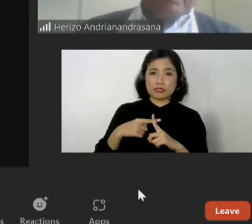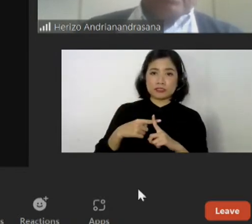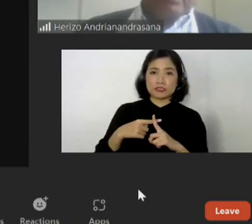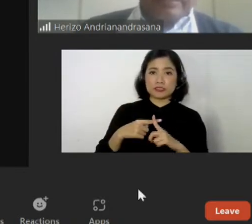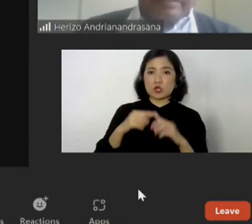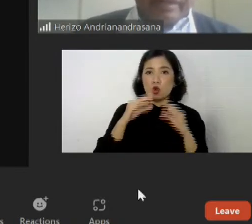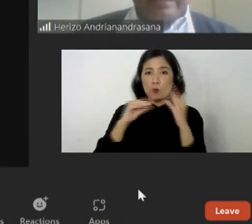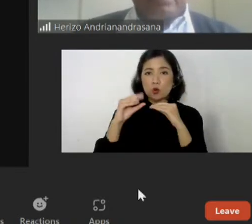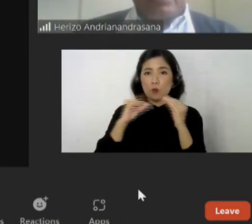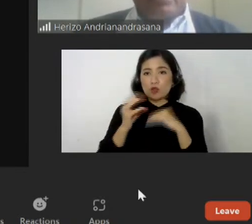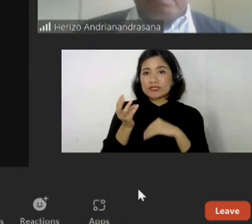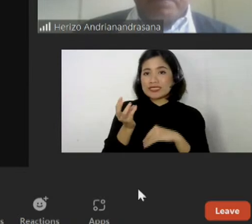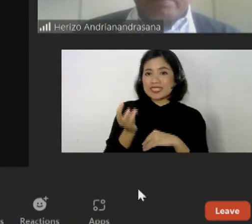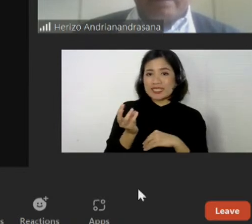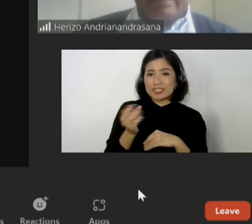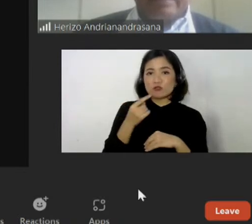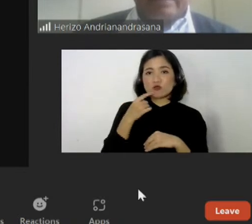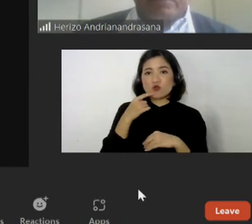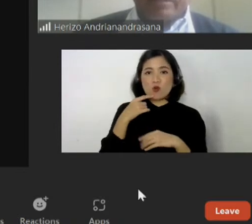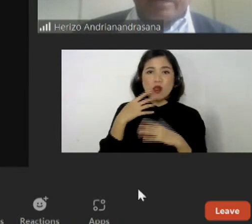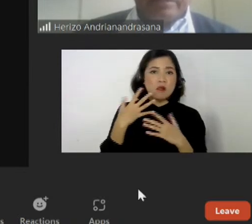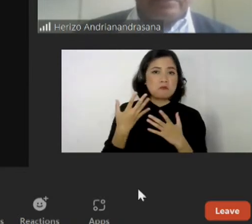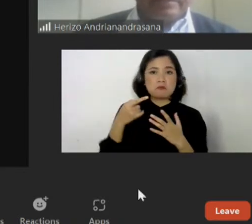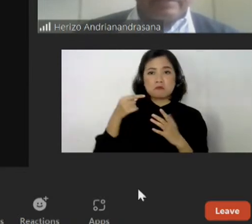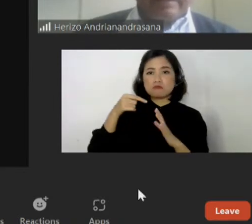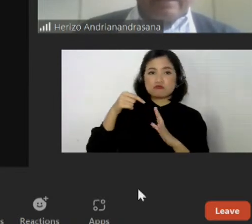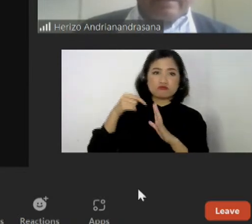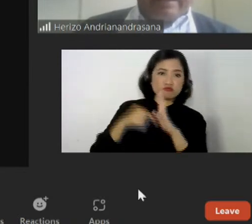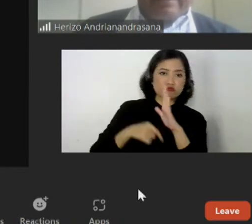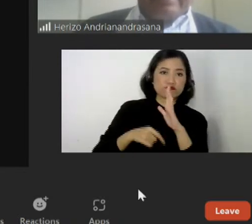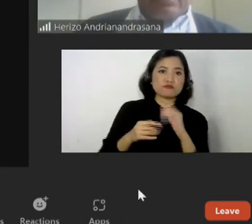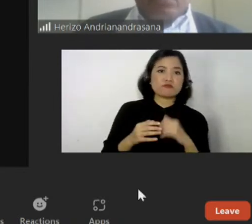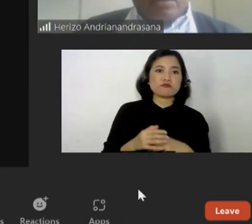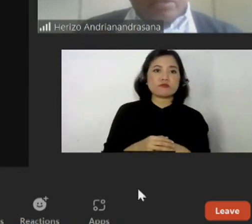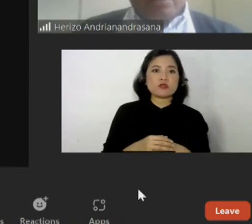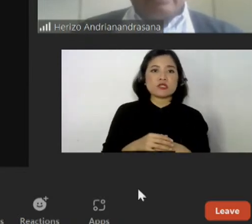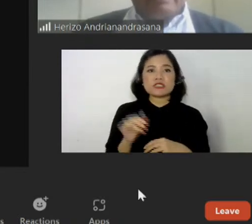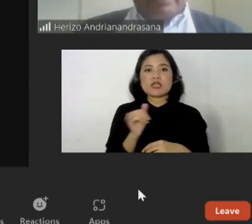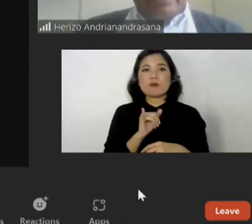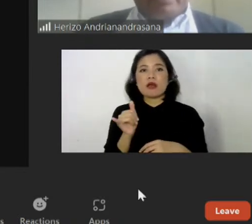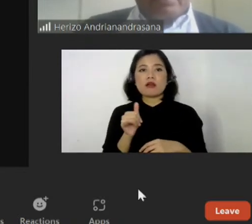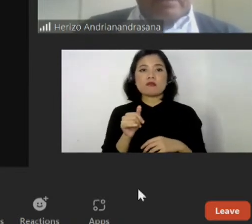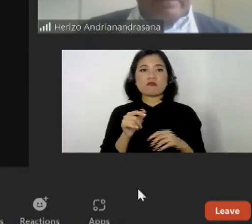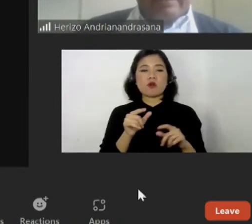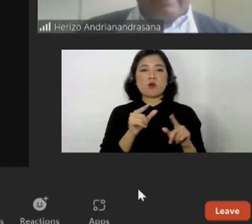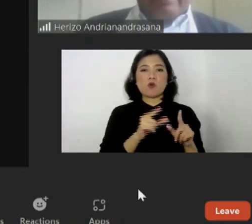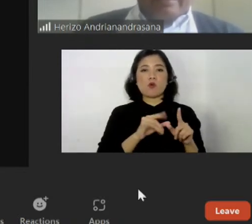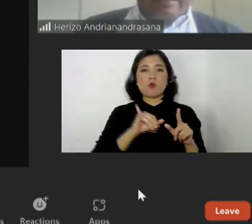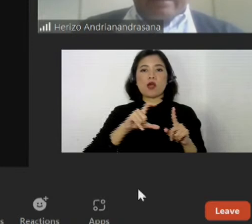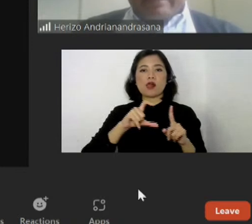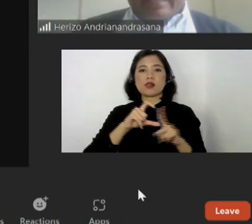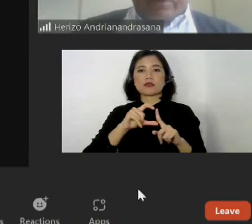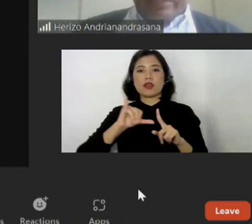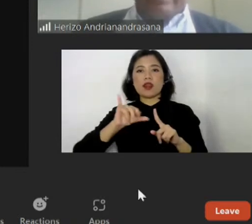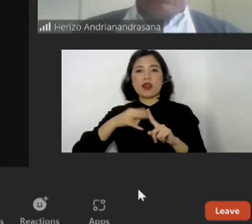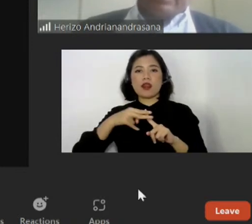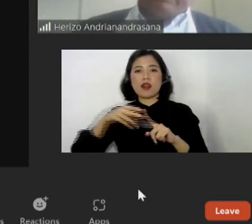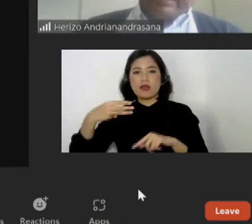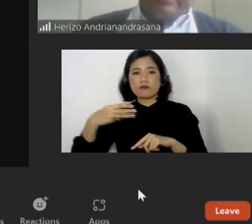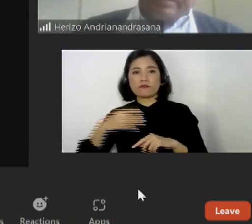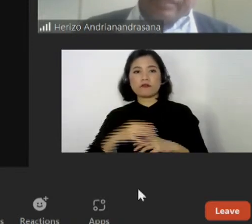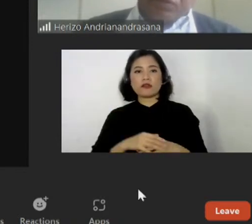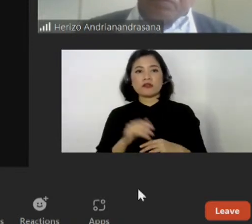little bit about the interaction between people and wildlife, and also a bit about